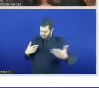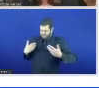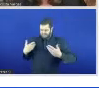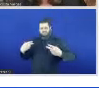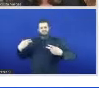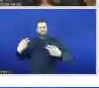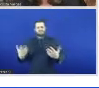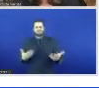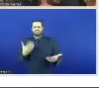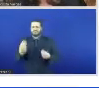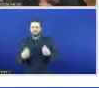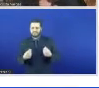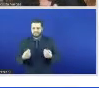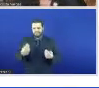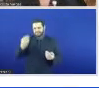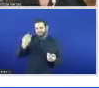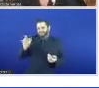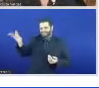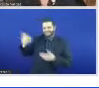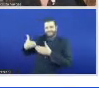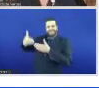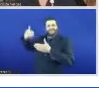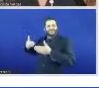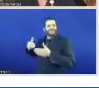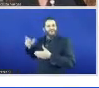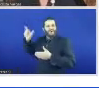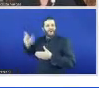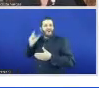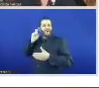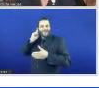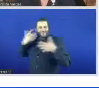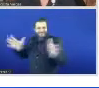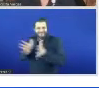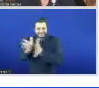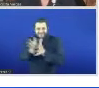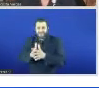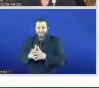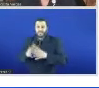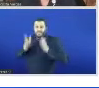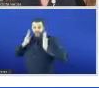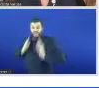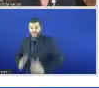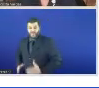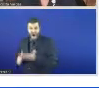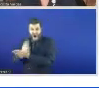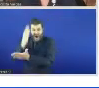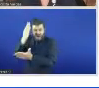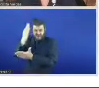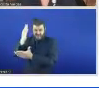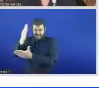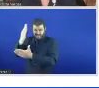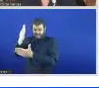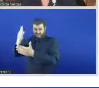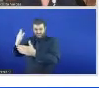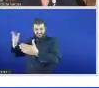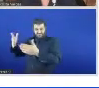other institutions of power, but also the COVID-19 pandemic, and maybe I'll focus there for a